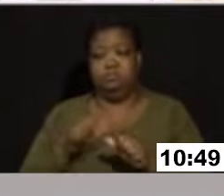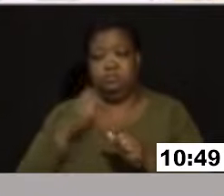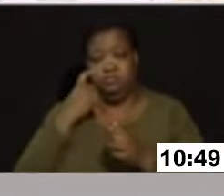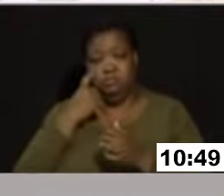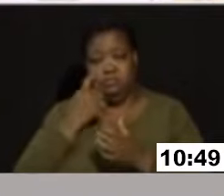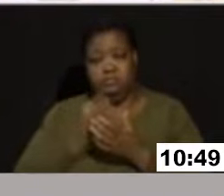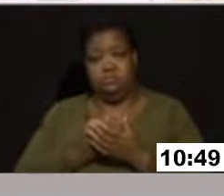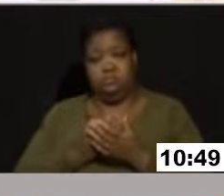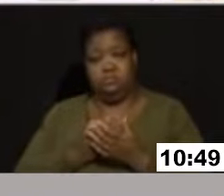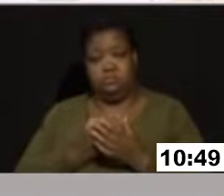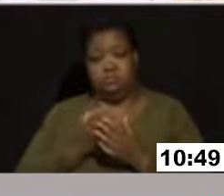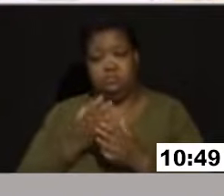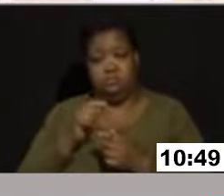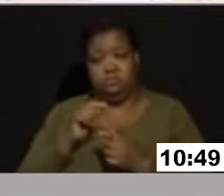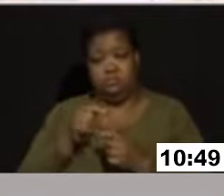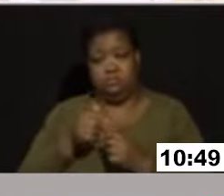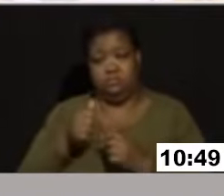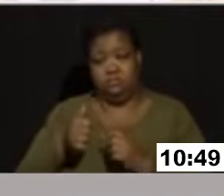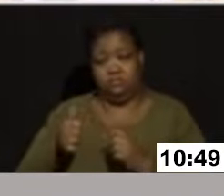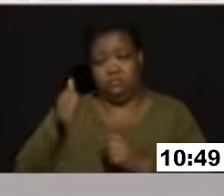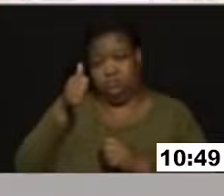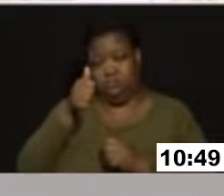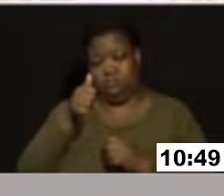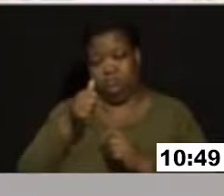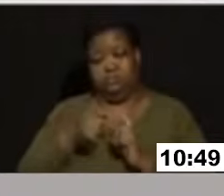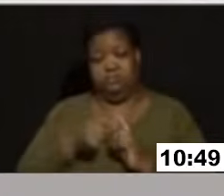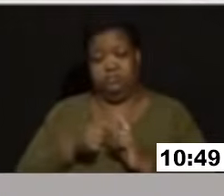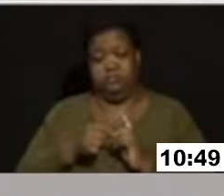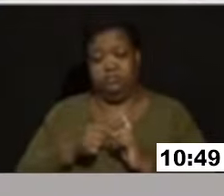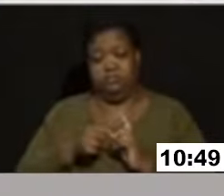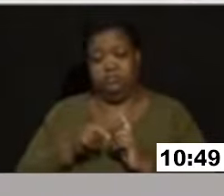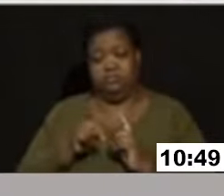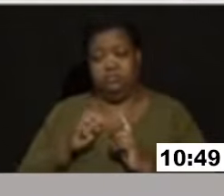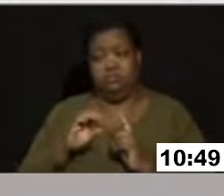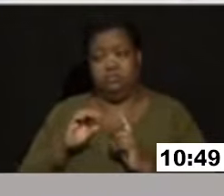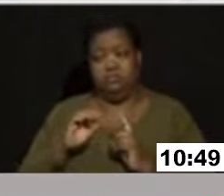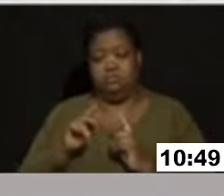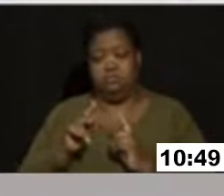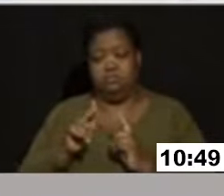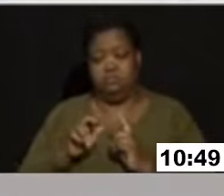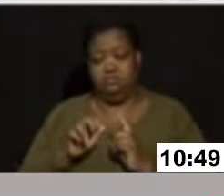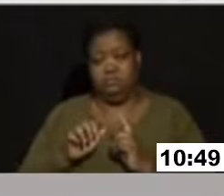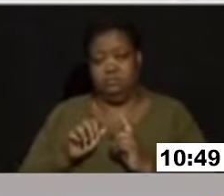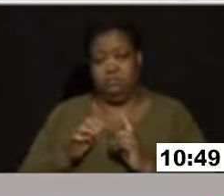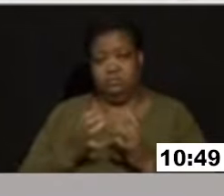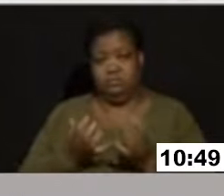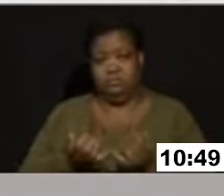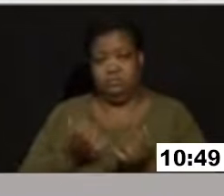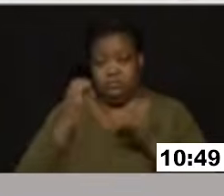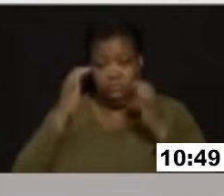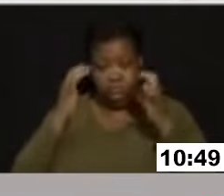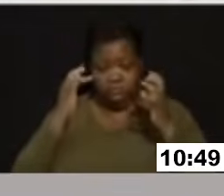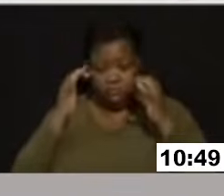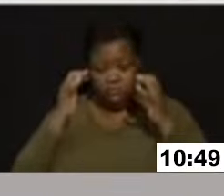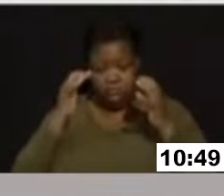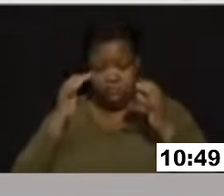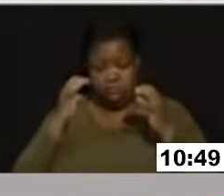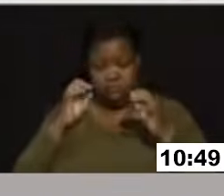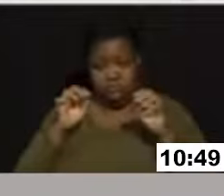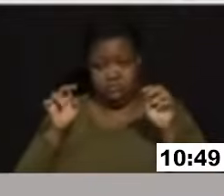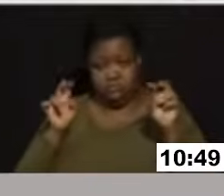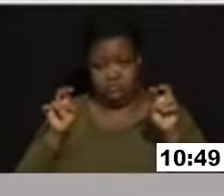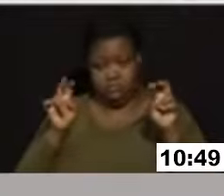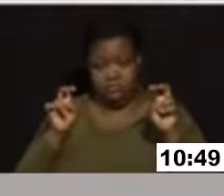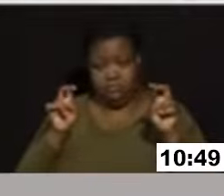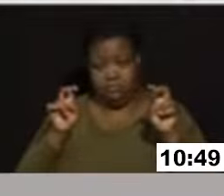evidence in chief of Mr. Ngcuka. Thank you. Chair, may we also, while you're considering practical